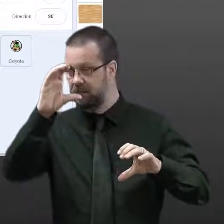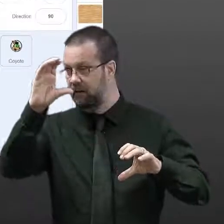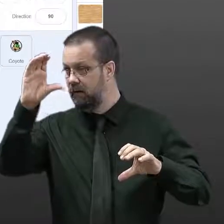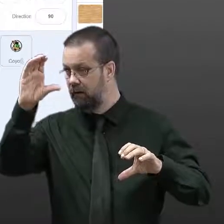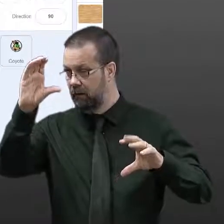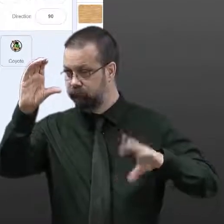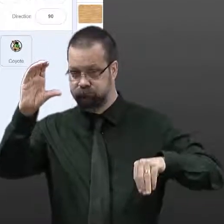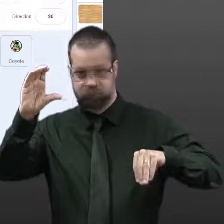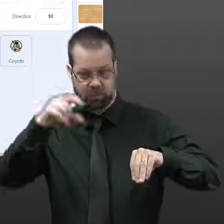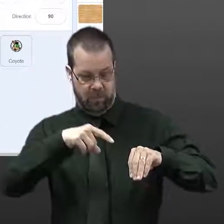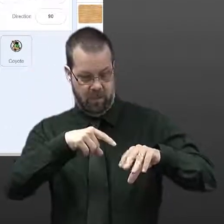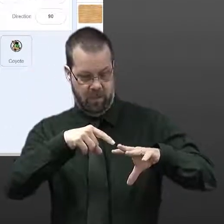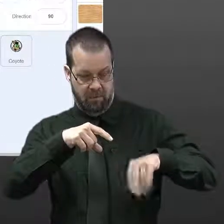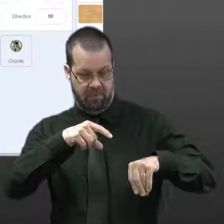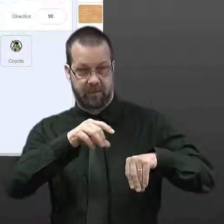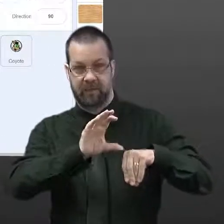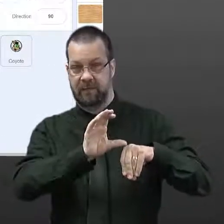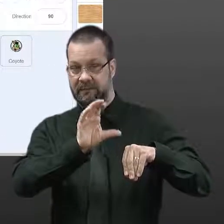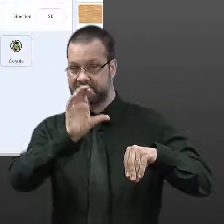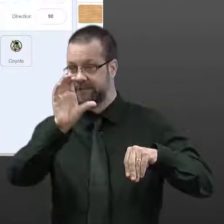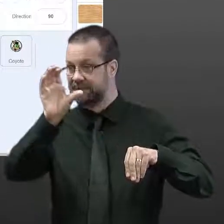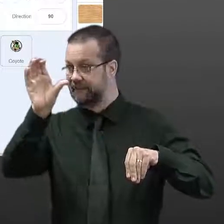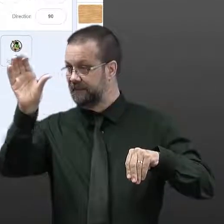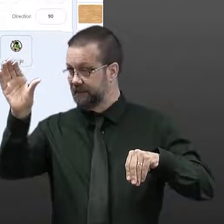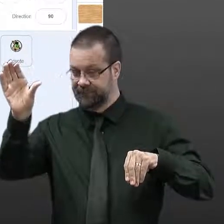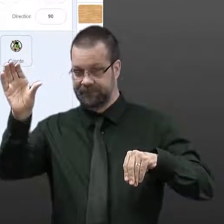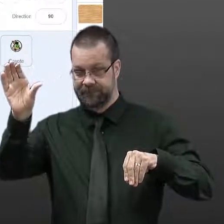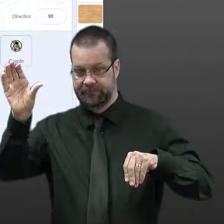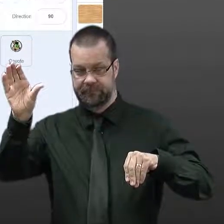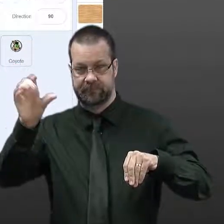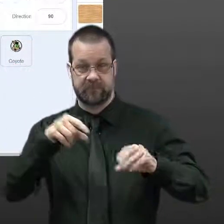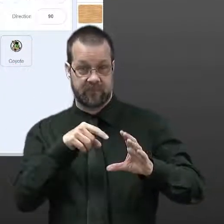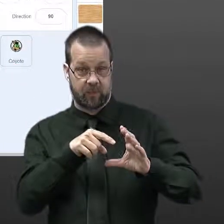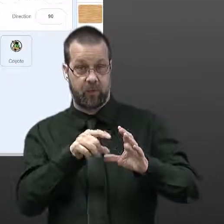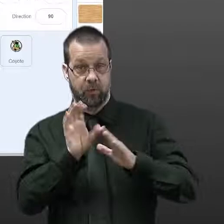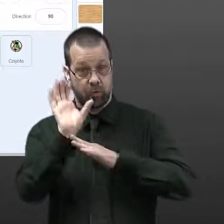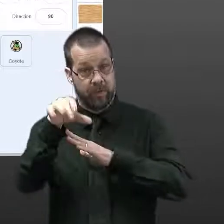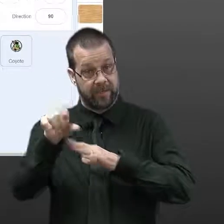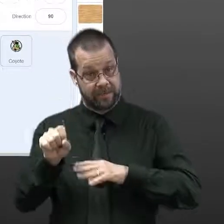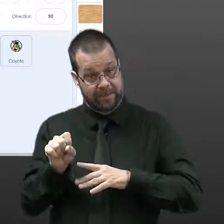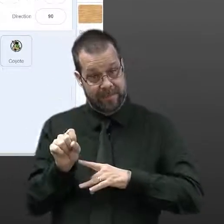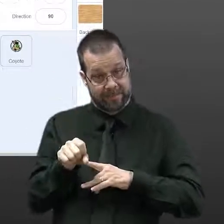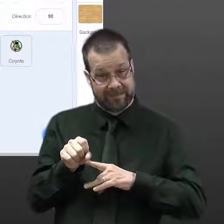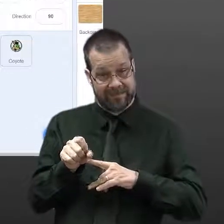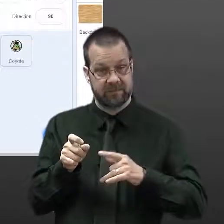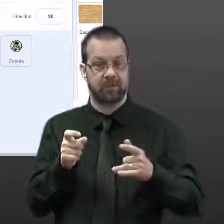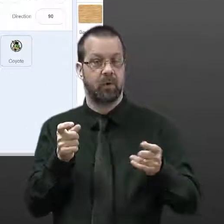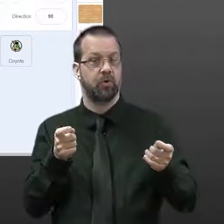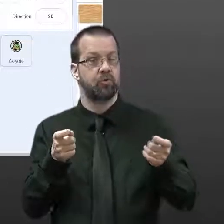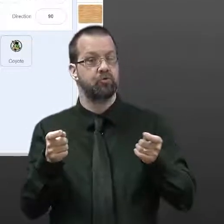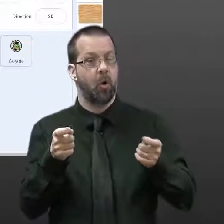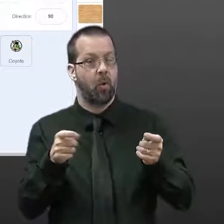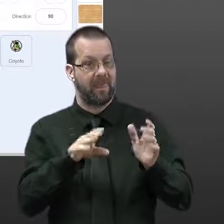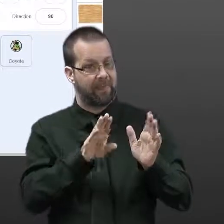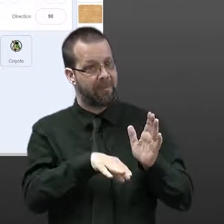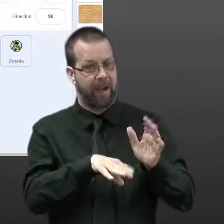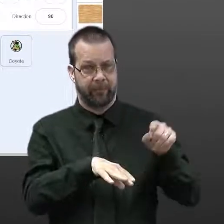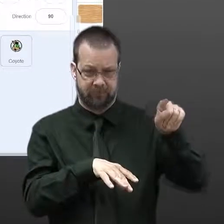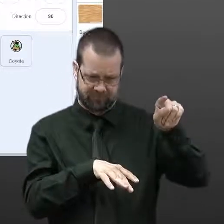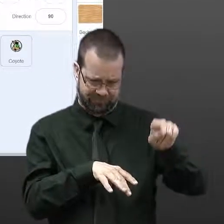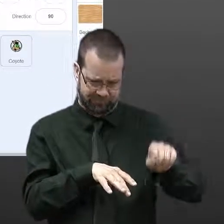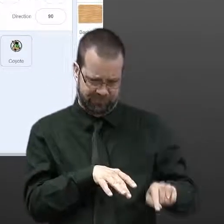a clone through the air. So we're going to set shooting to yes this time. Then